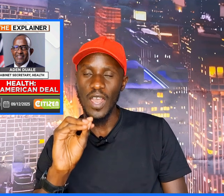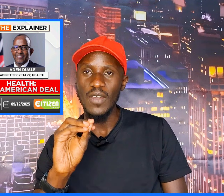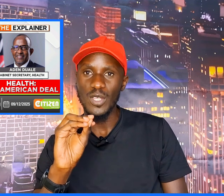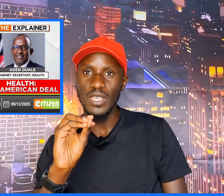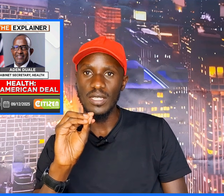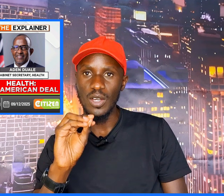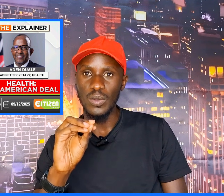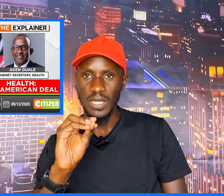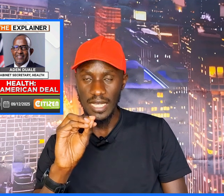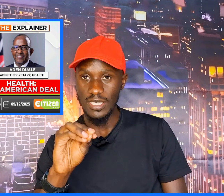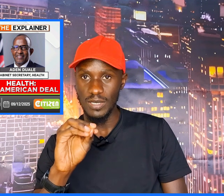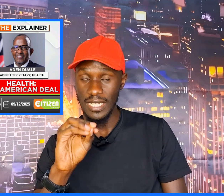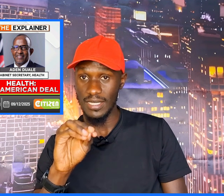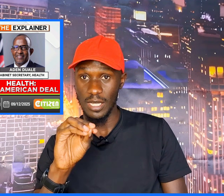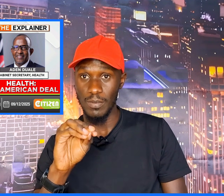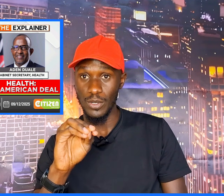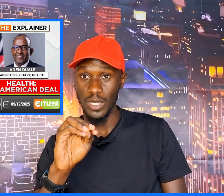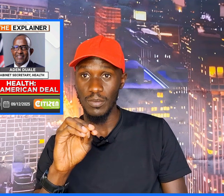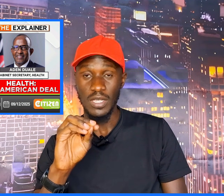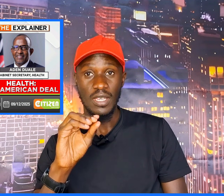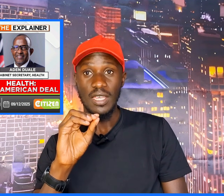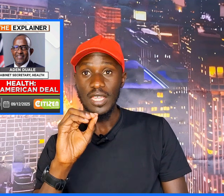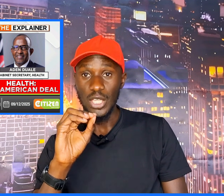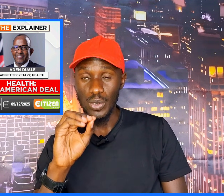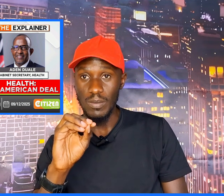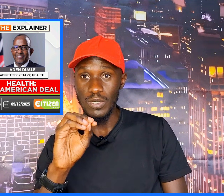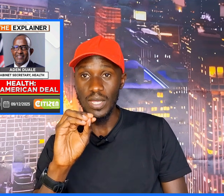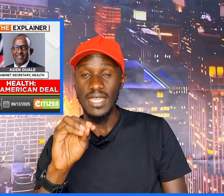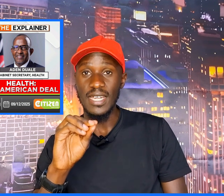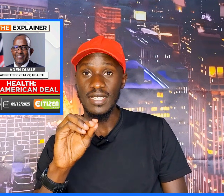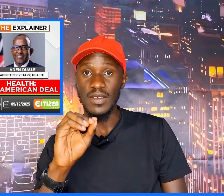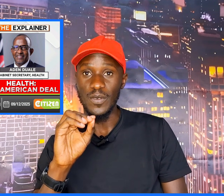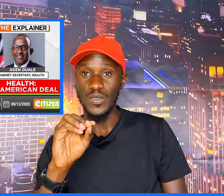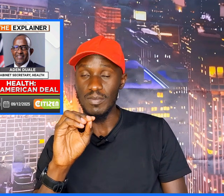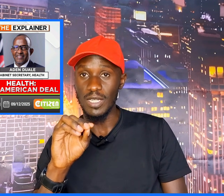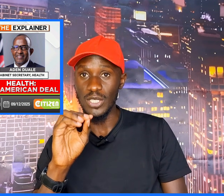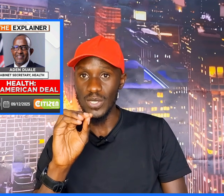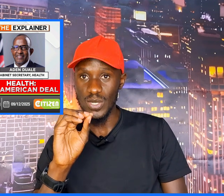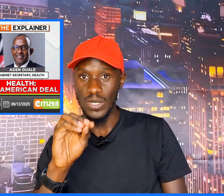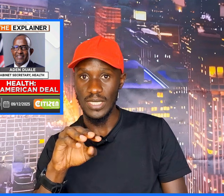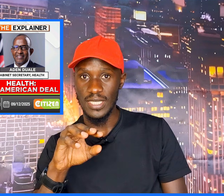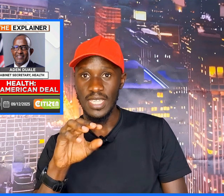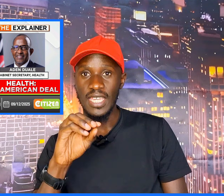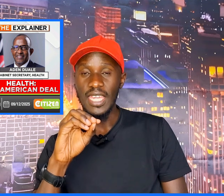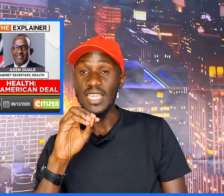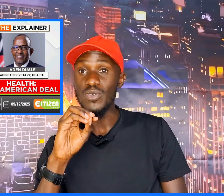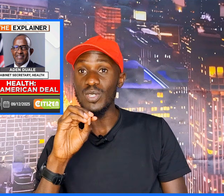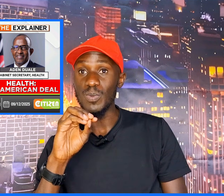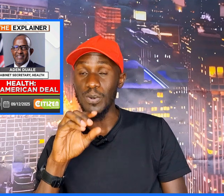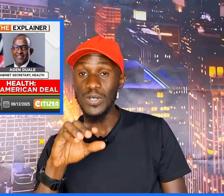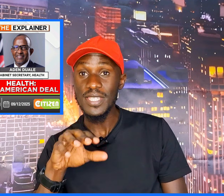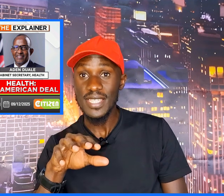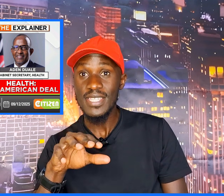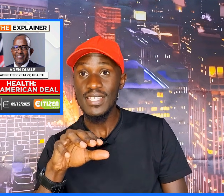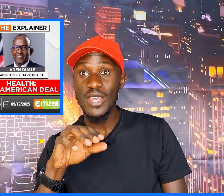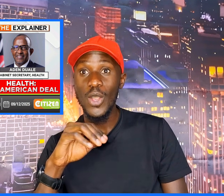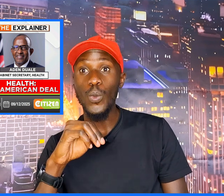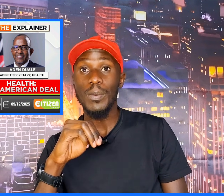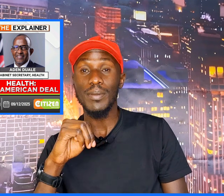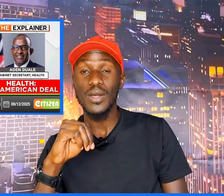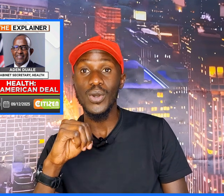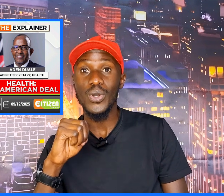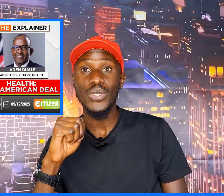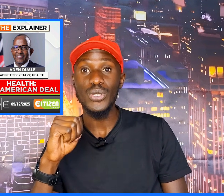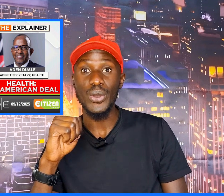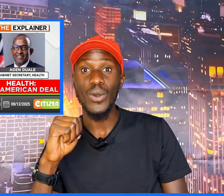this 5-year-long healthcare program equatable to 850 million US dollars. His responses